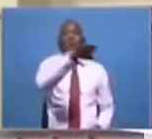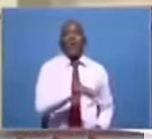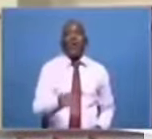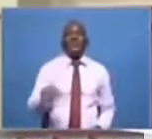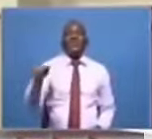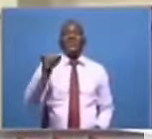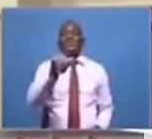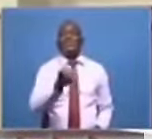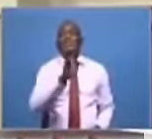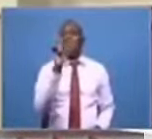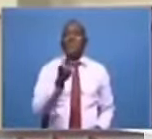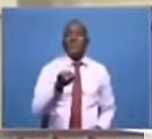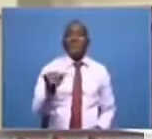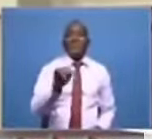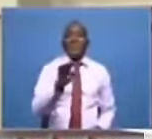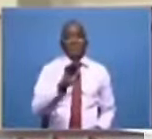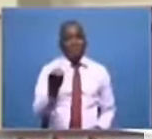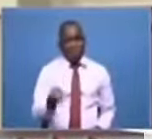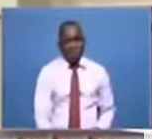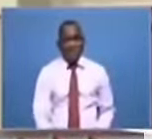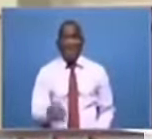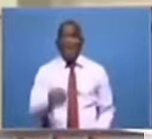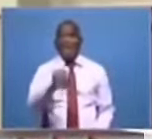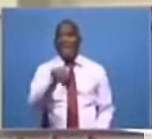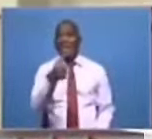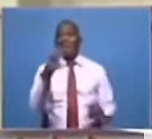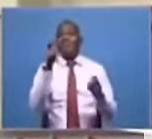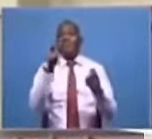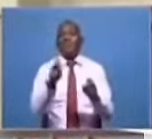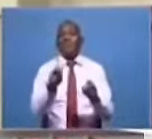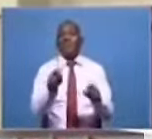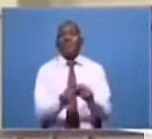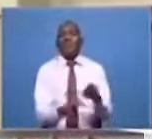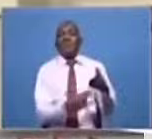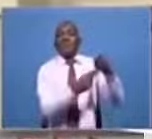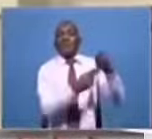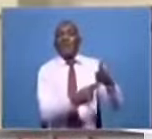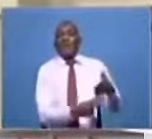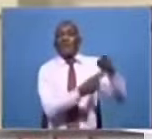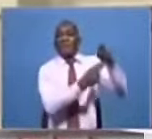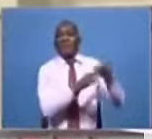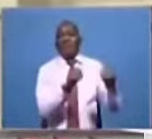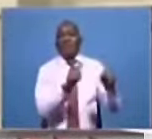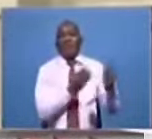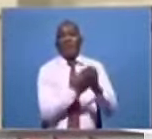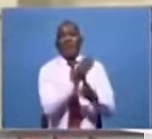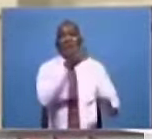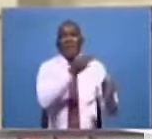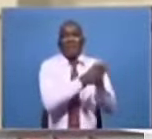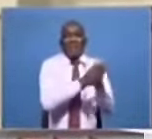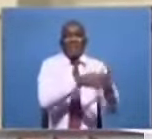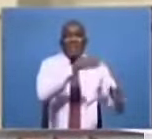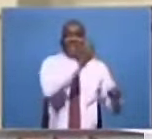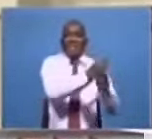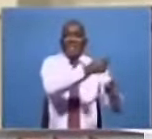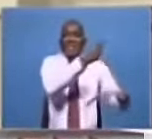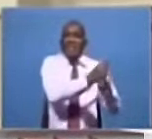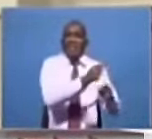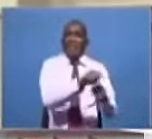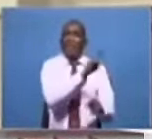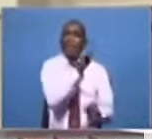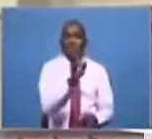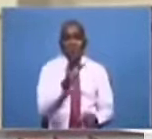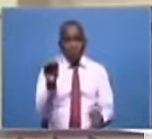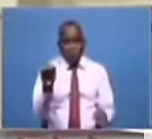magic wand. You know, any case, you say that, oh, in that case, by the interest of justice, which was the ratio, should apply